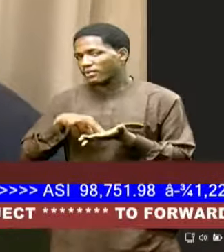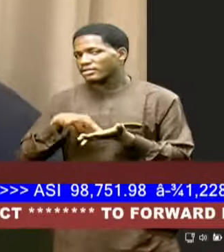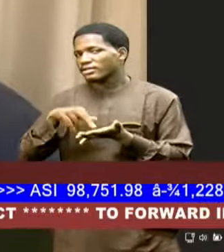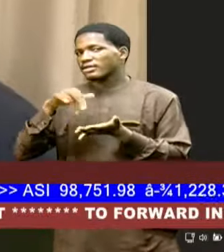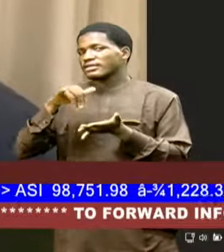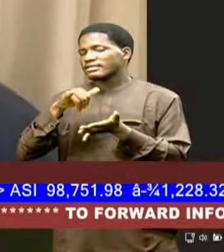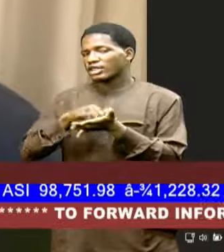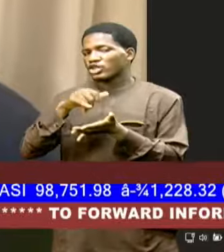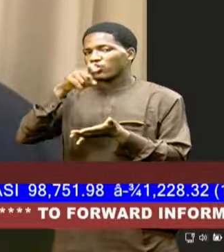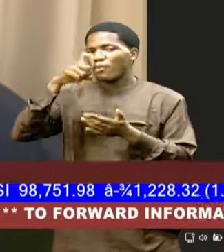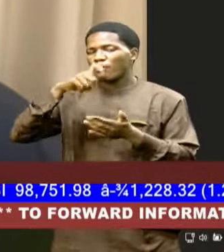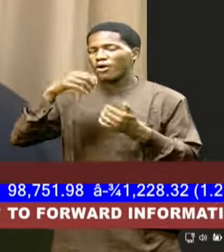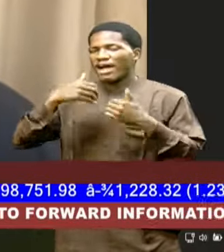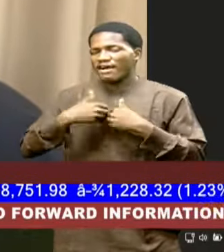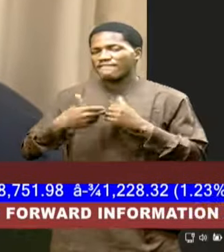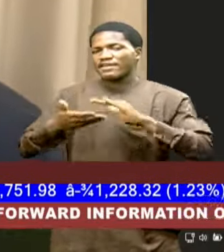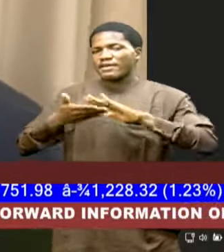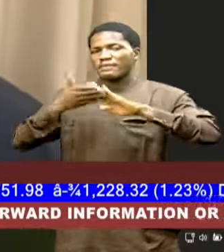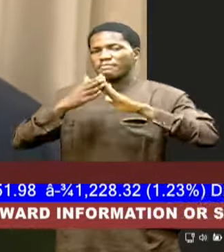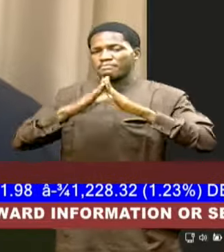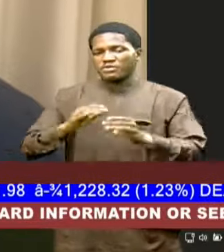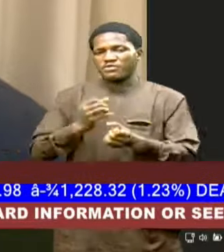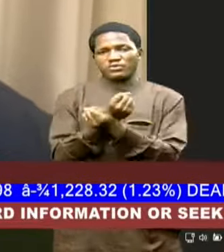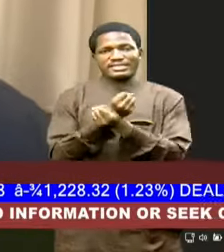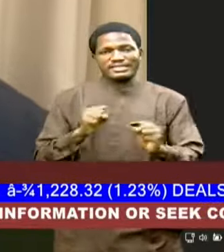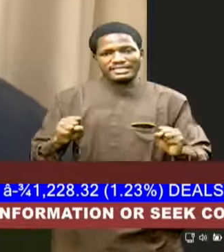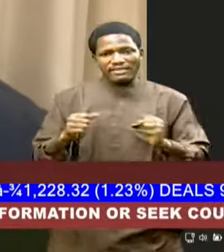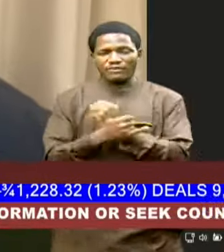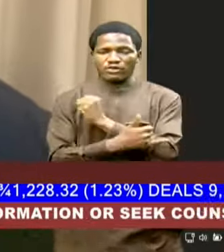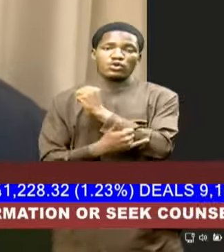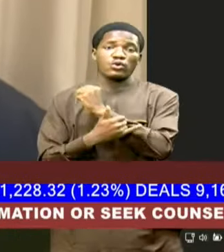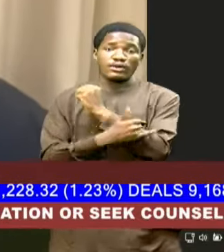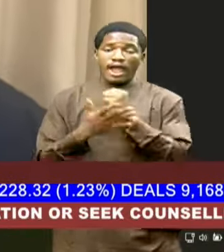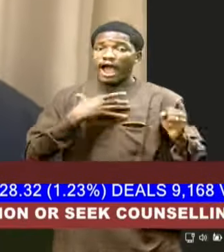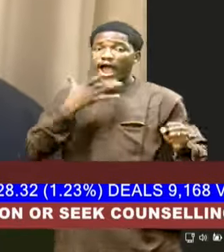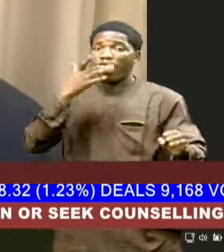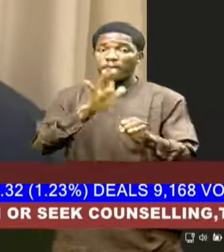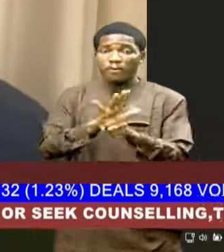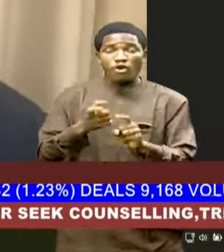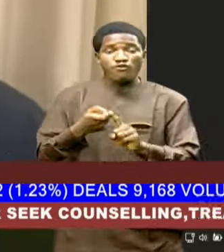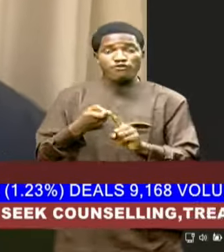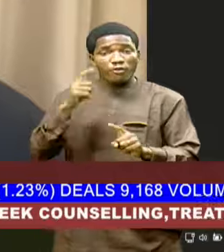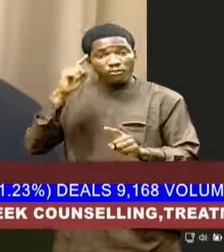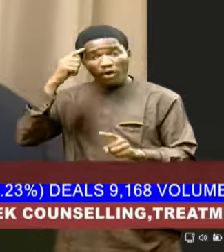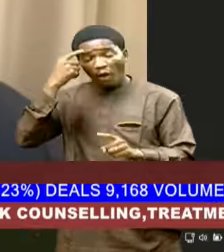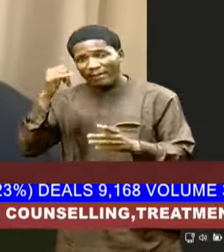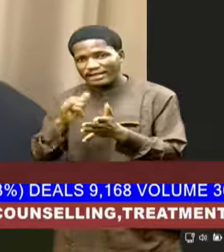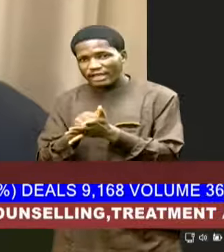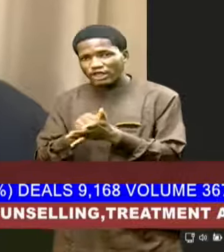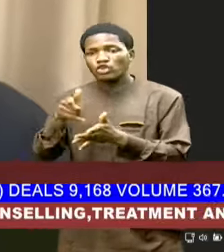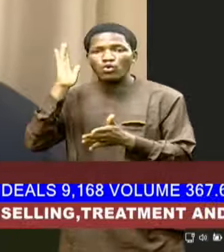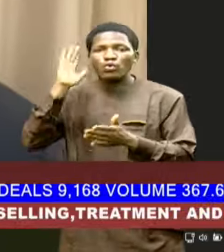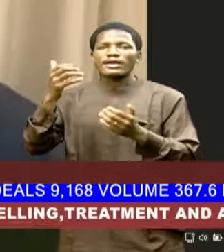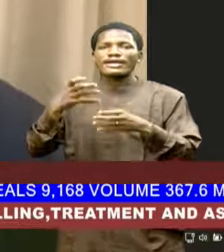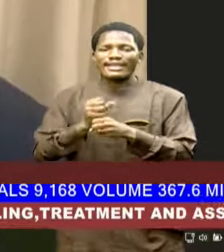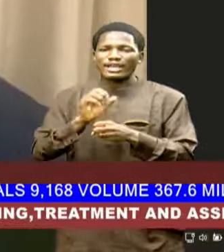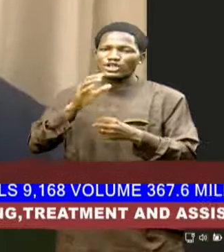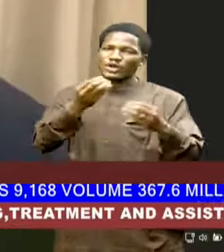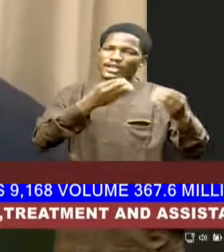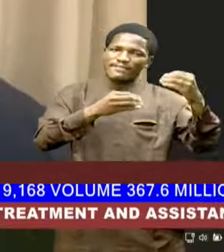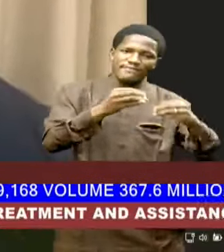have a peaceful, safe country and a guarantee from the leadership that you will get your investment